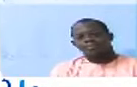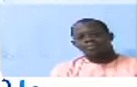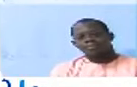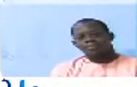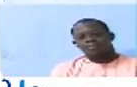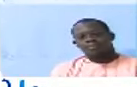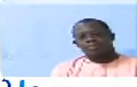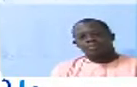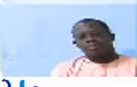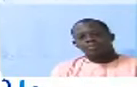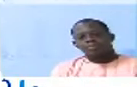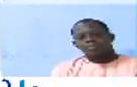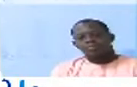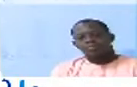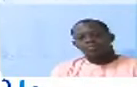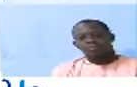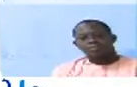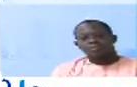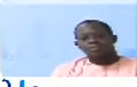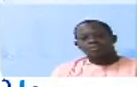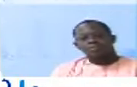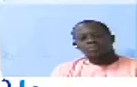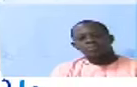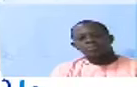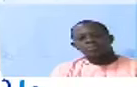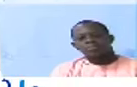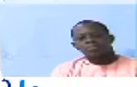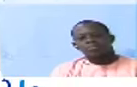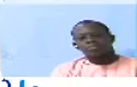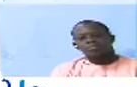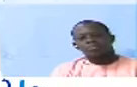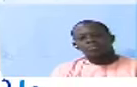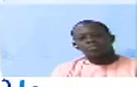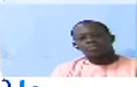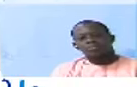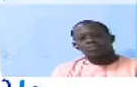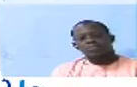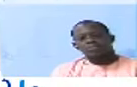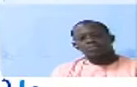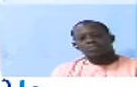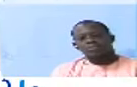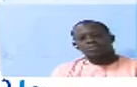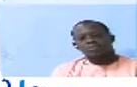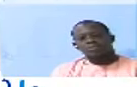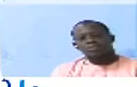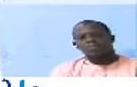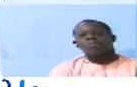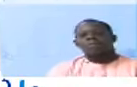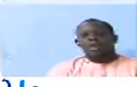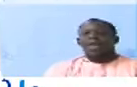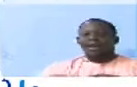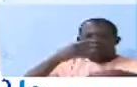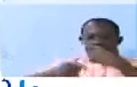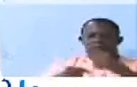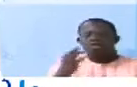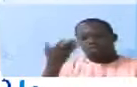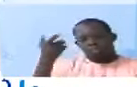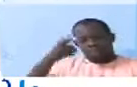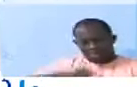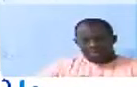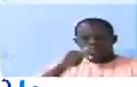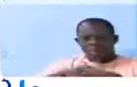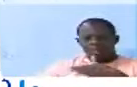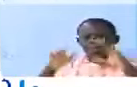magistrate mbi je do ni ako amon kenda tabita jarlo. After some time in the